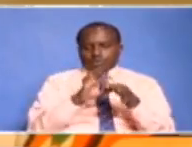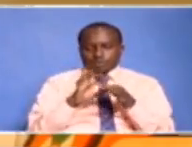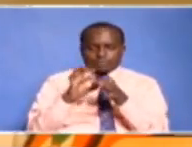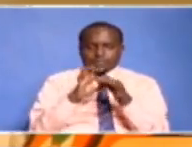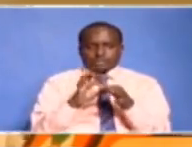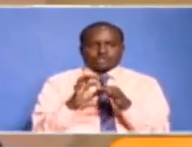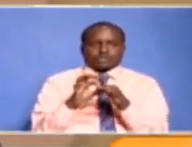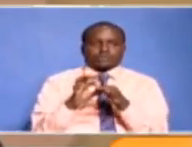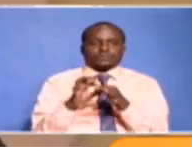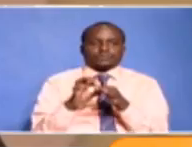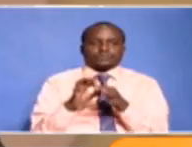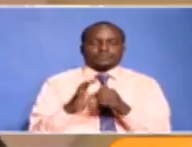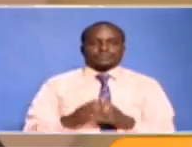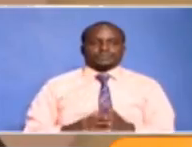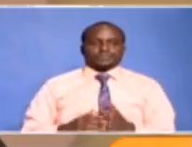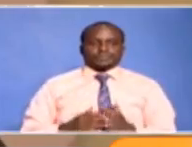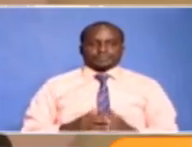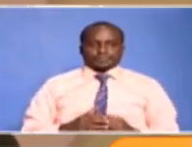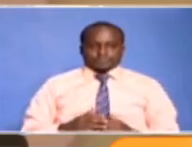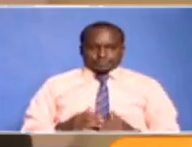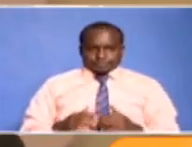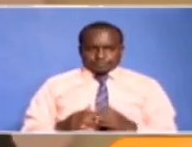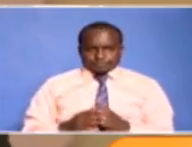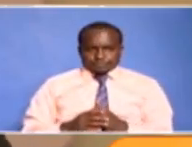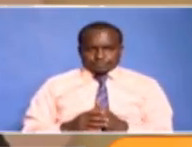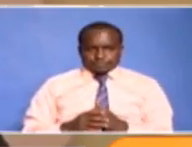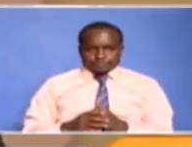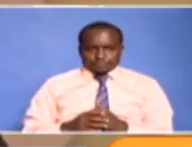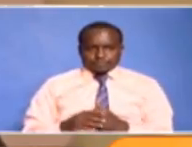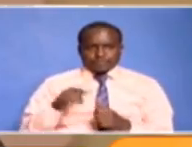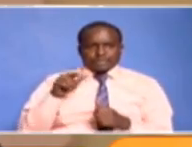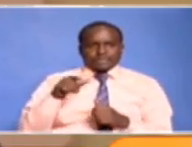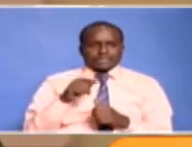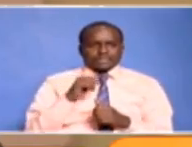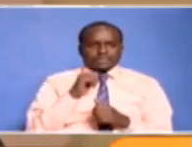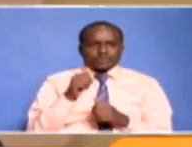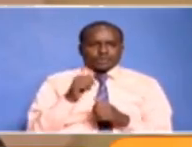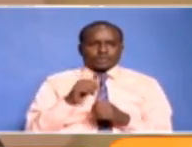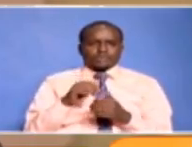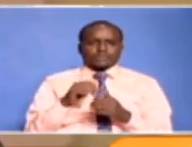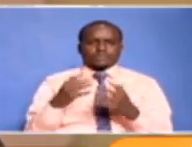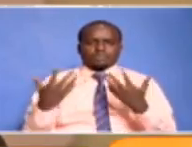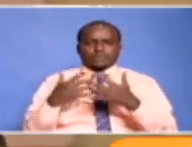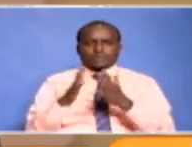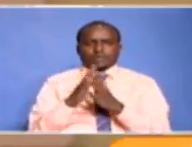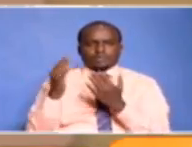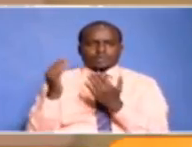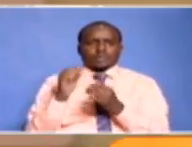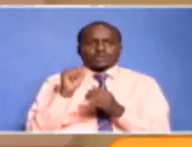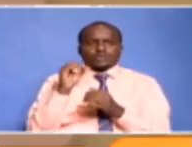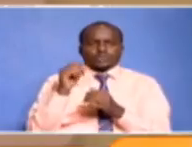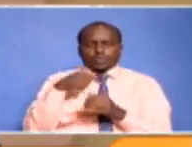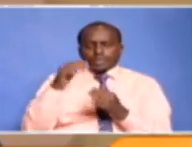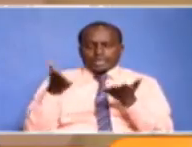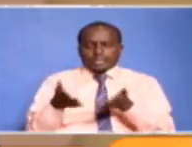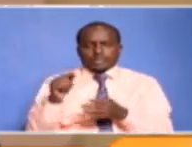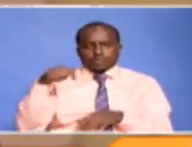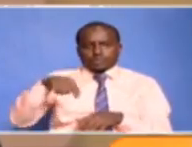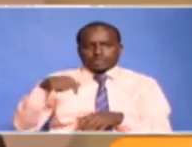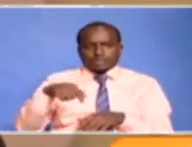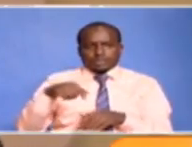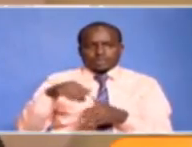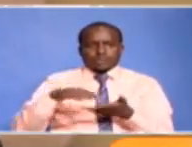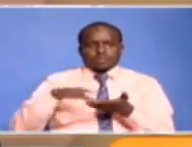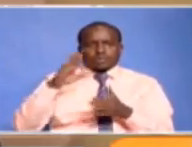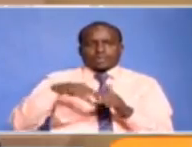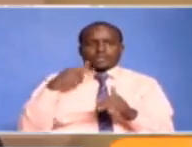gas sector. In terms of trading, is not to match into our expectations. So we are here today with more than